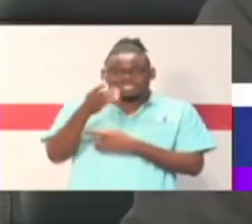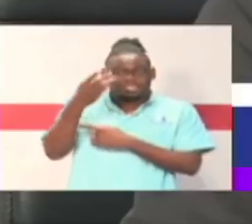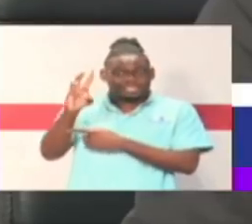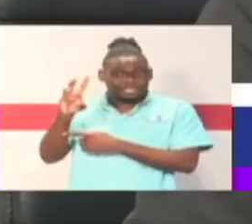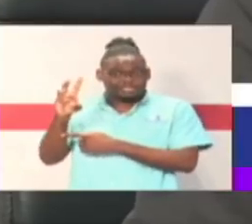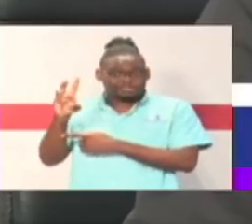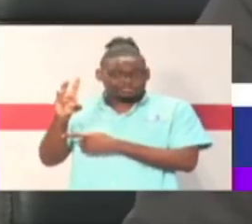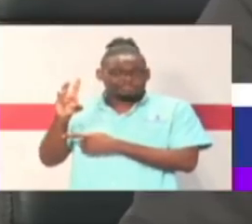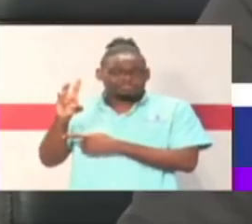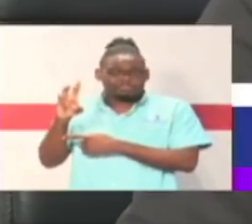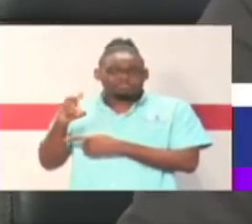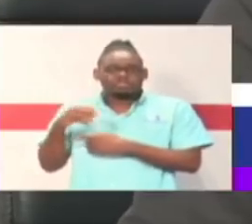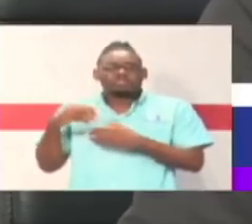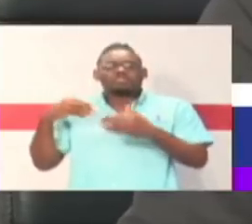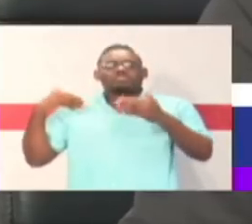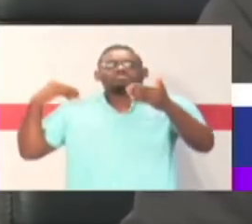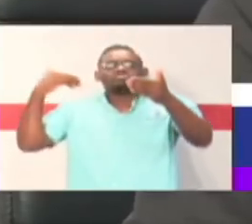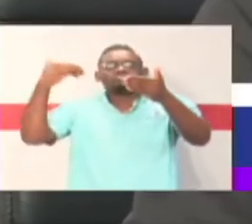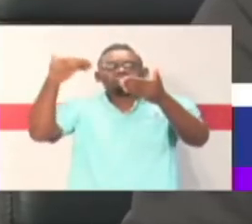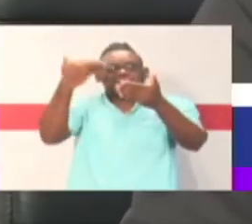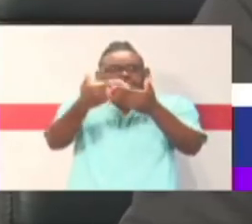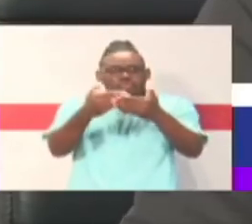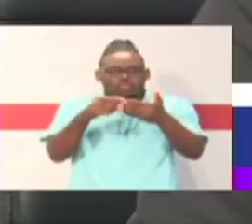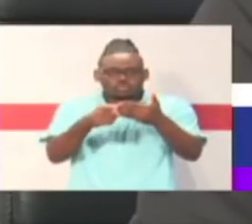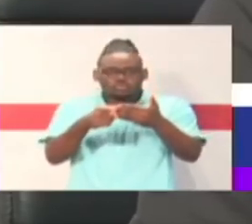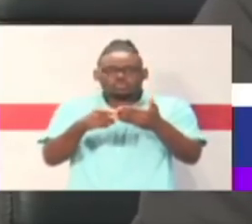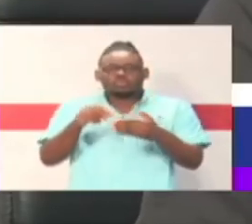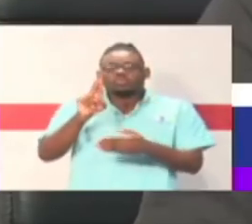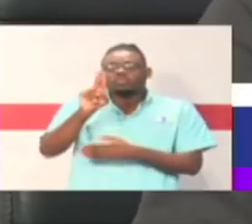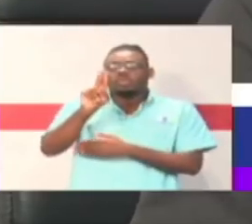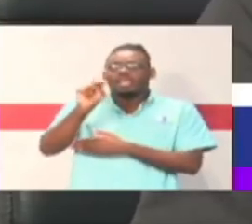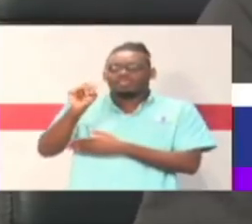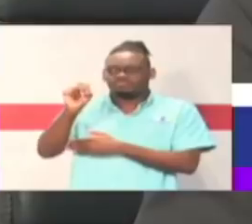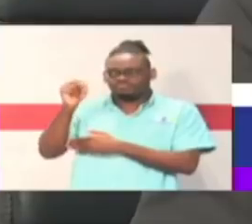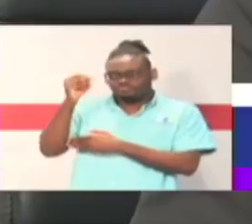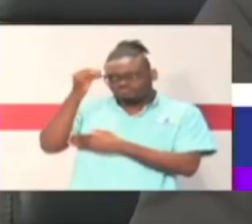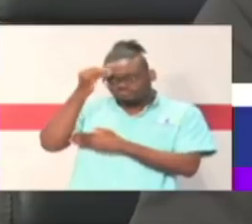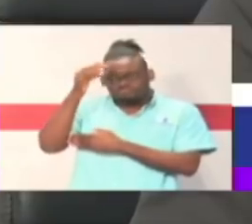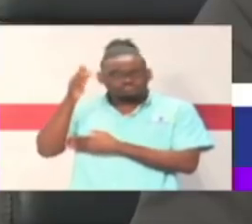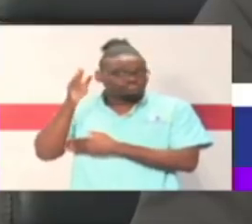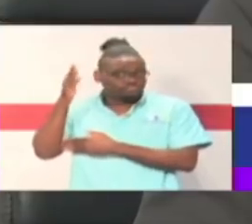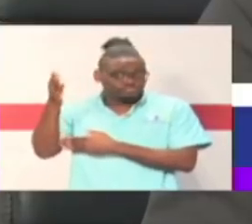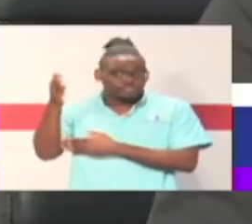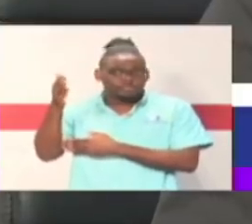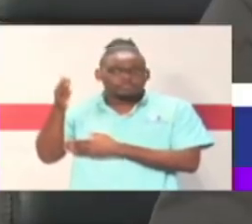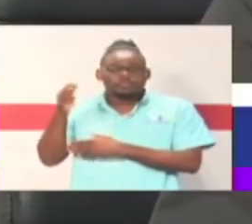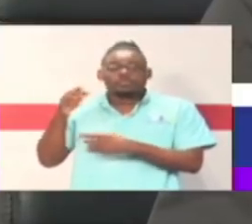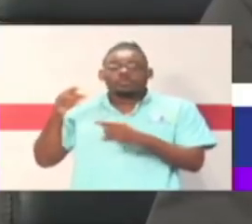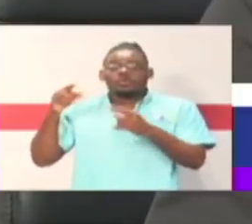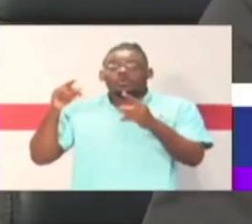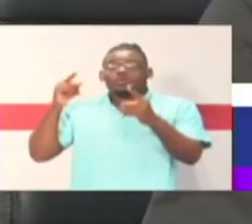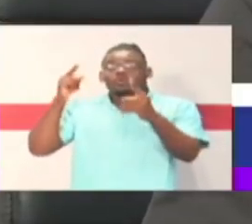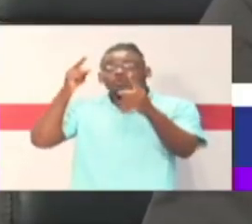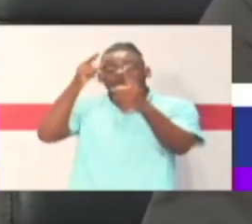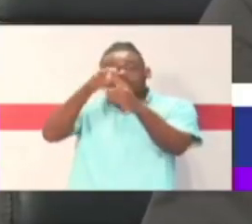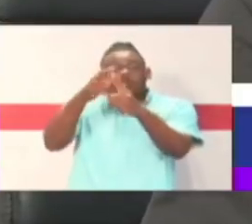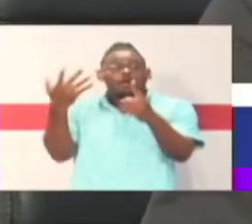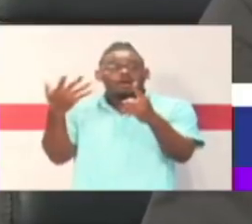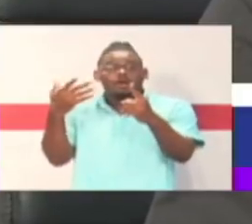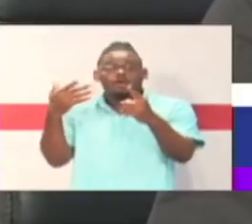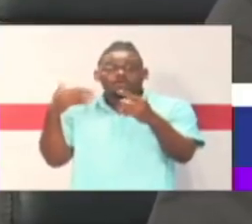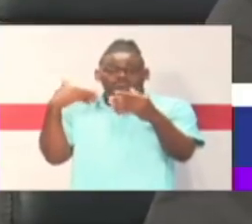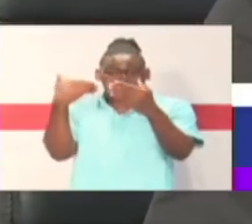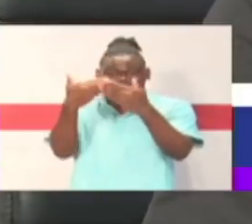Development Targets for the year 2030. When it comes to maternal mortality, we have achieved the targets that are required.